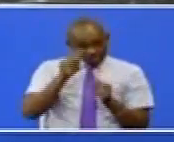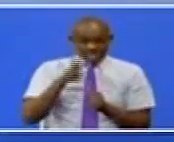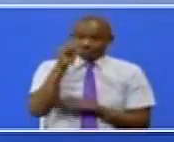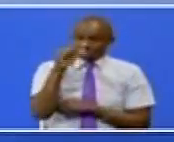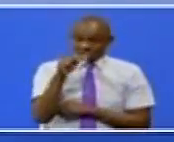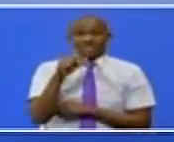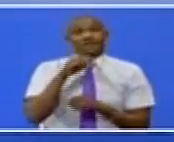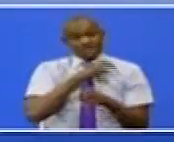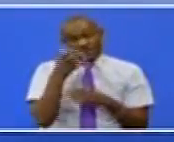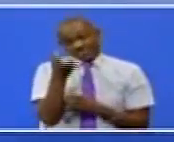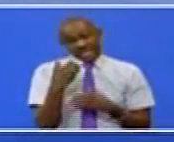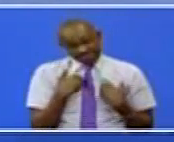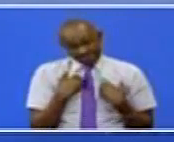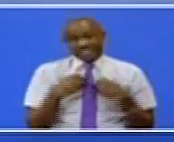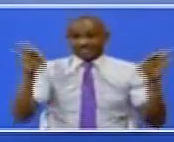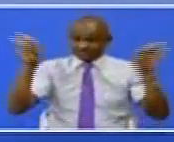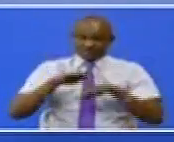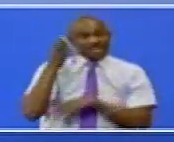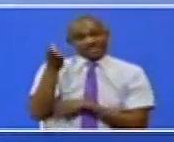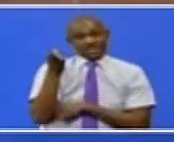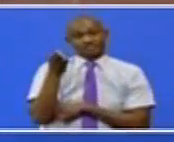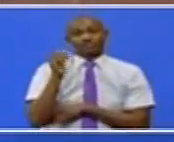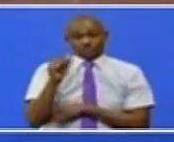undeveloped power in the Great Rift Valley region.